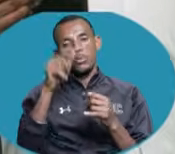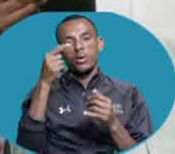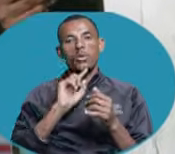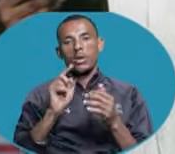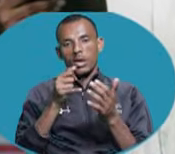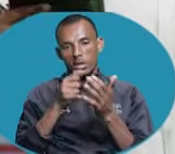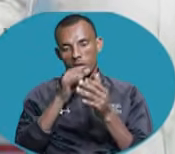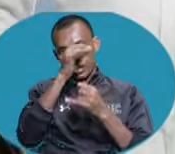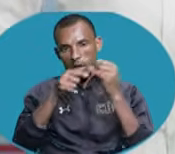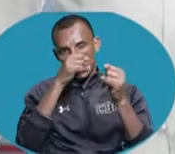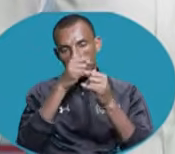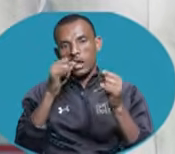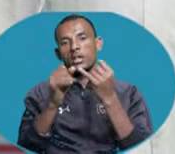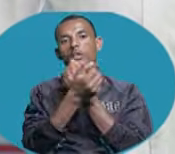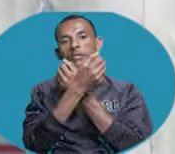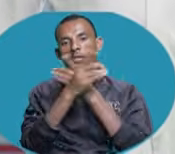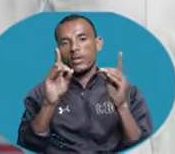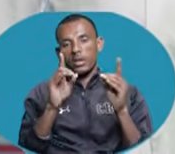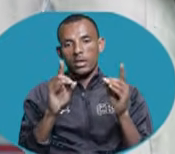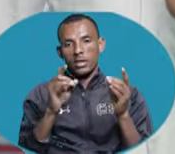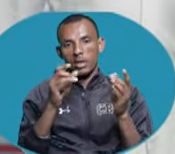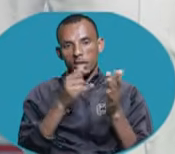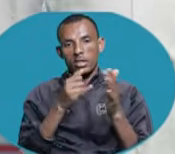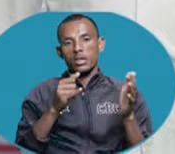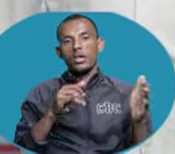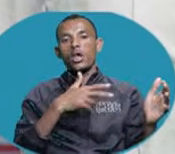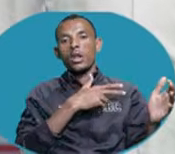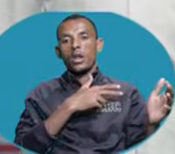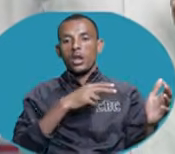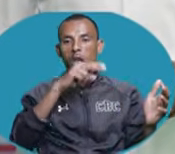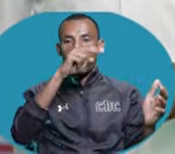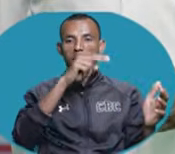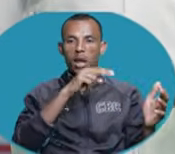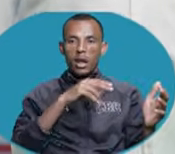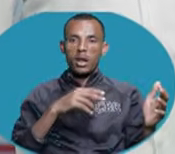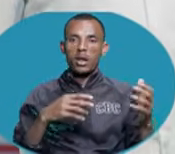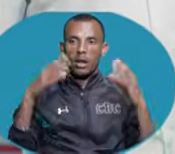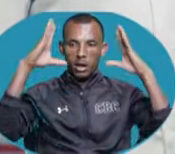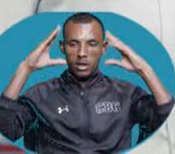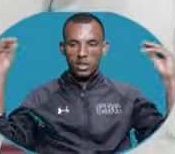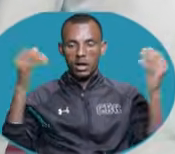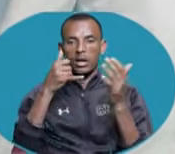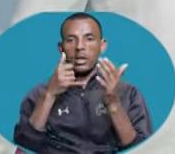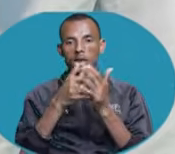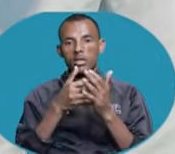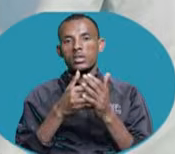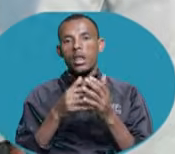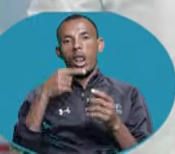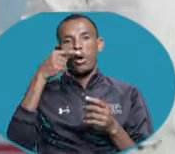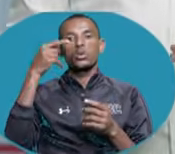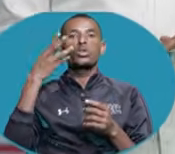and its official language was English and French only. English and French, the official language of